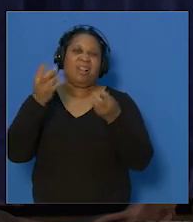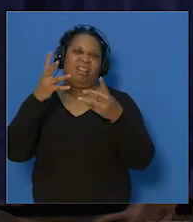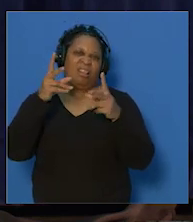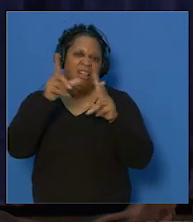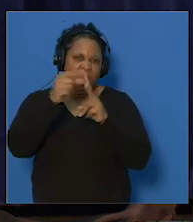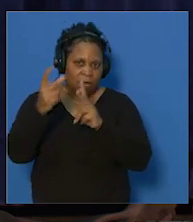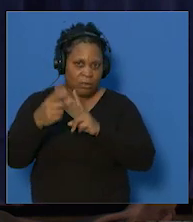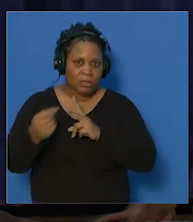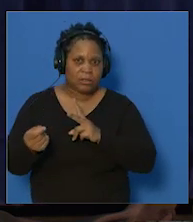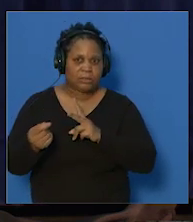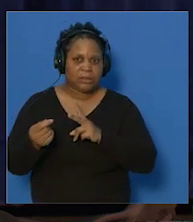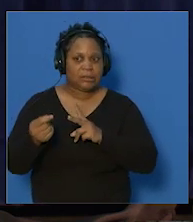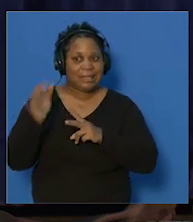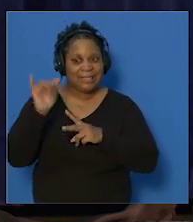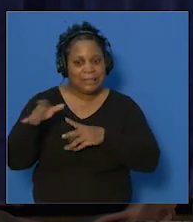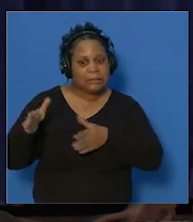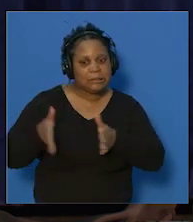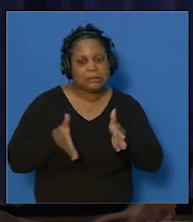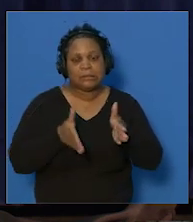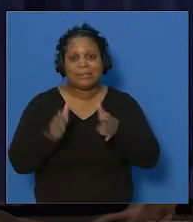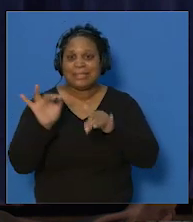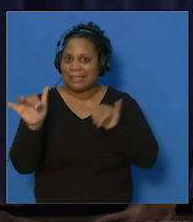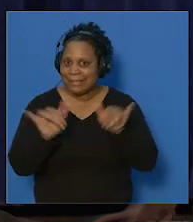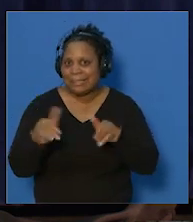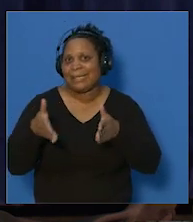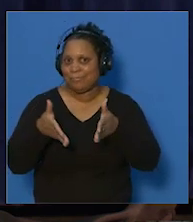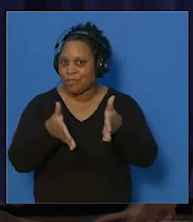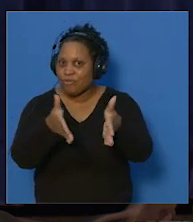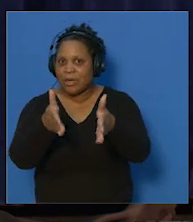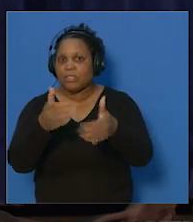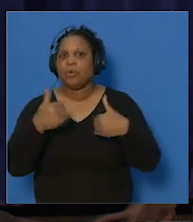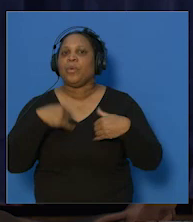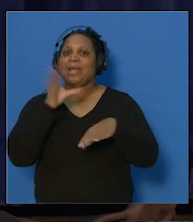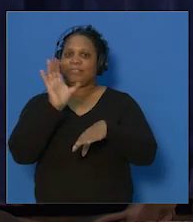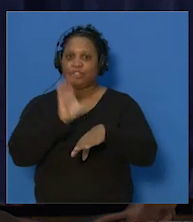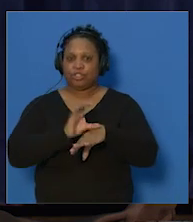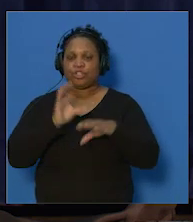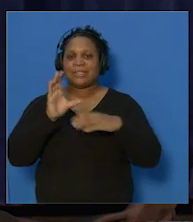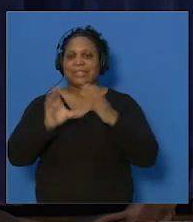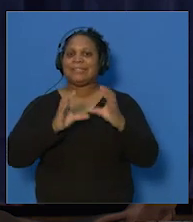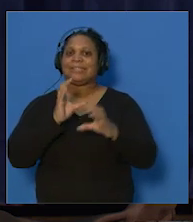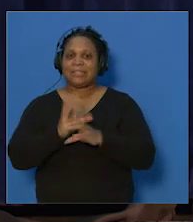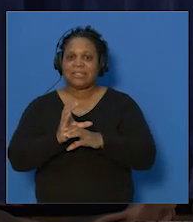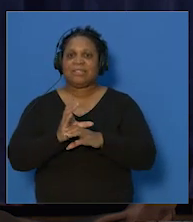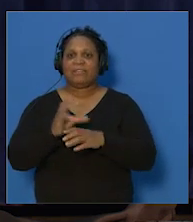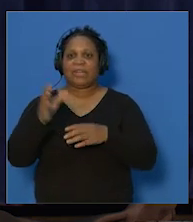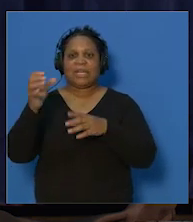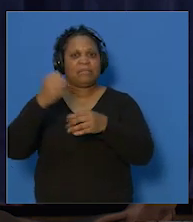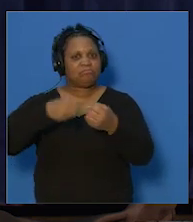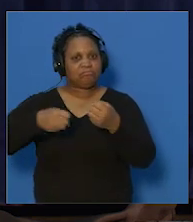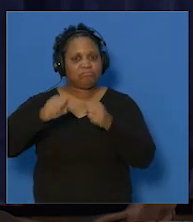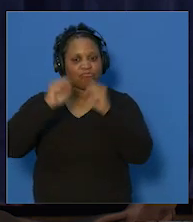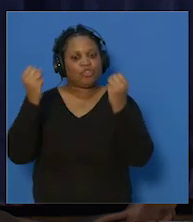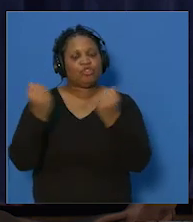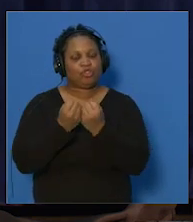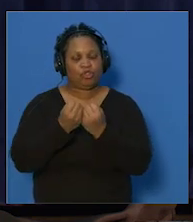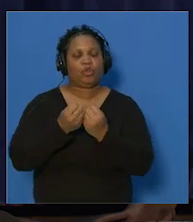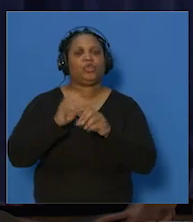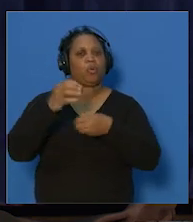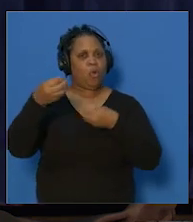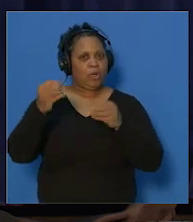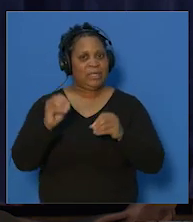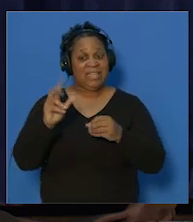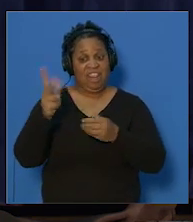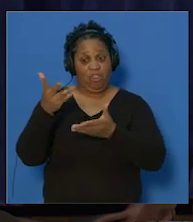we all have to row in the same directions. And what does that mean? We have churches, we have civic organizations, we have social organizations, and the third sector. And